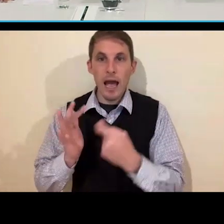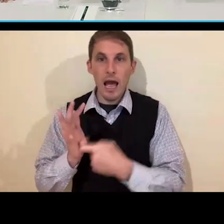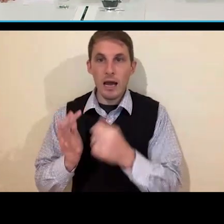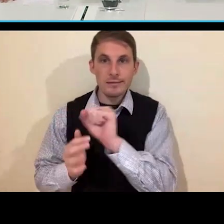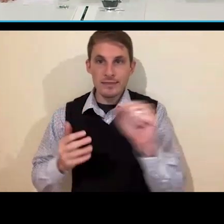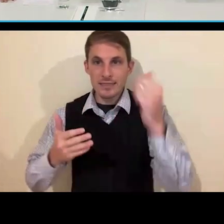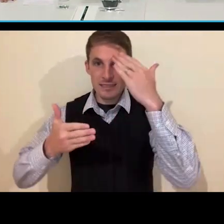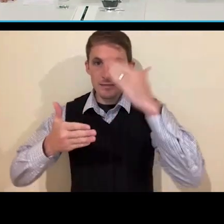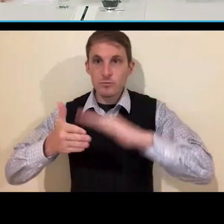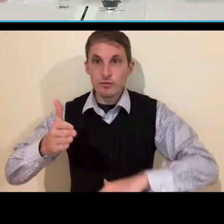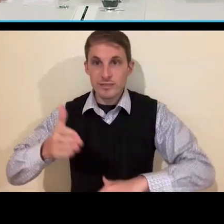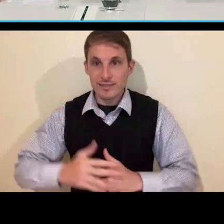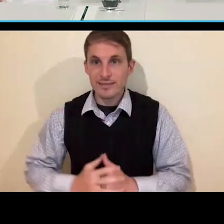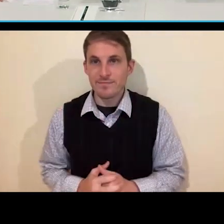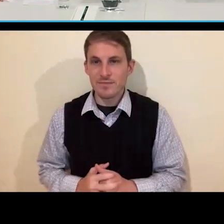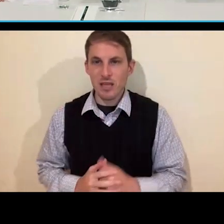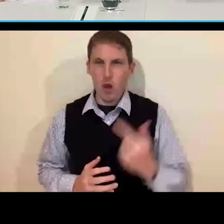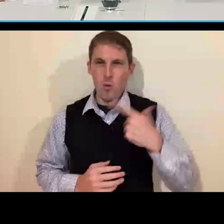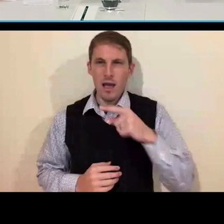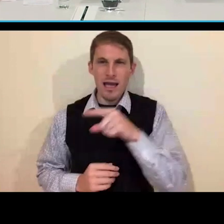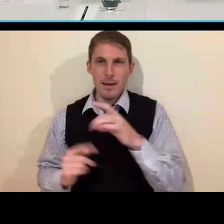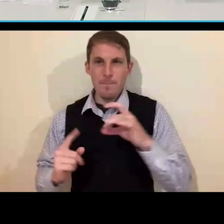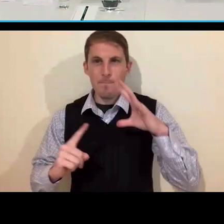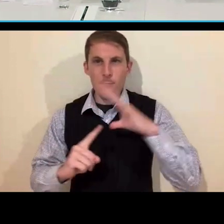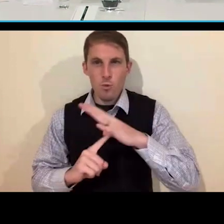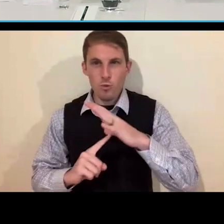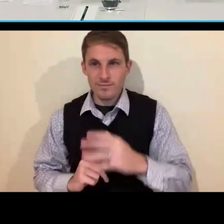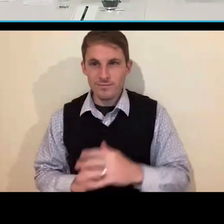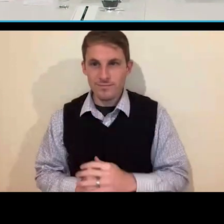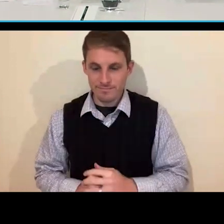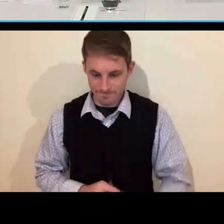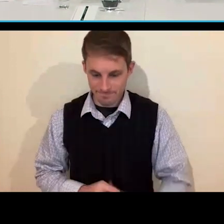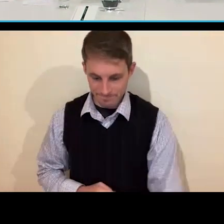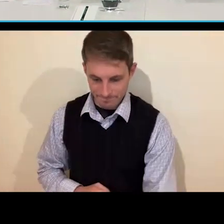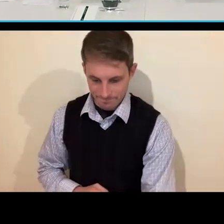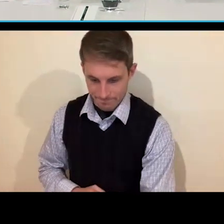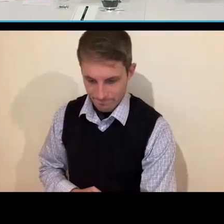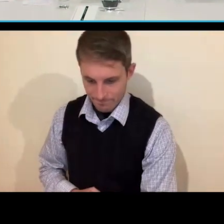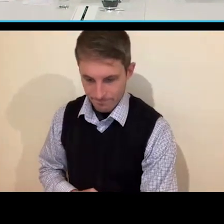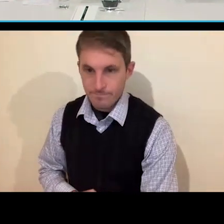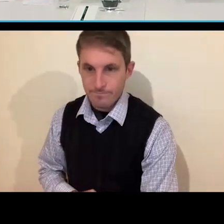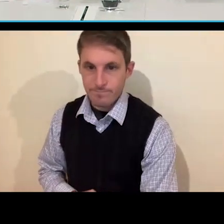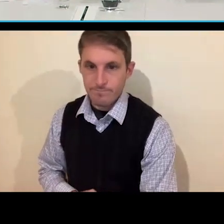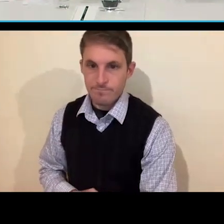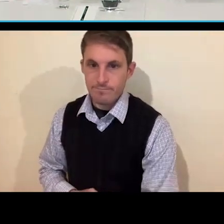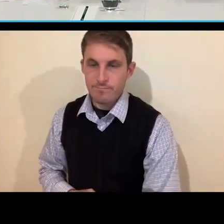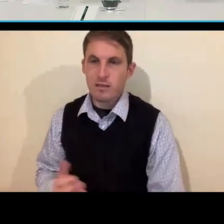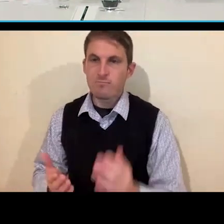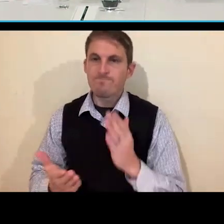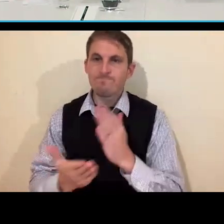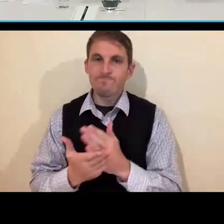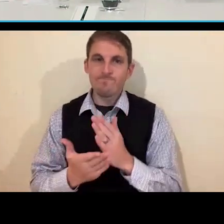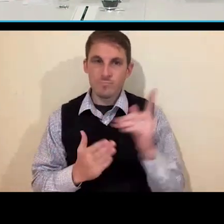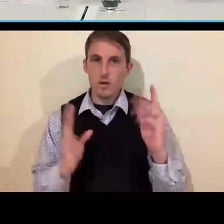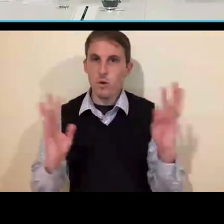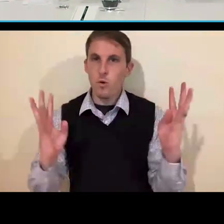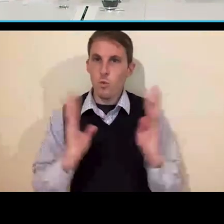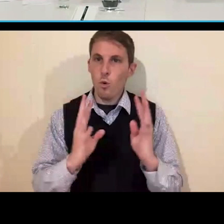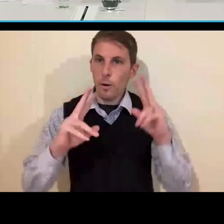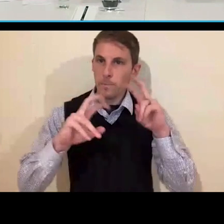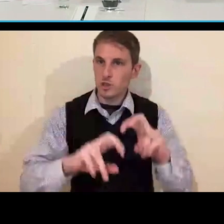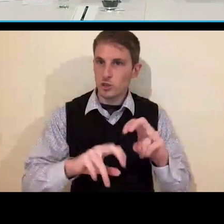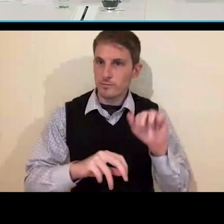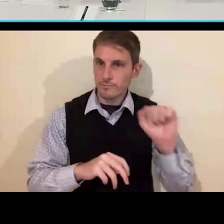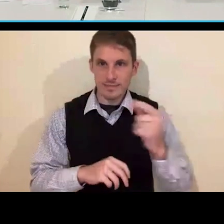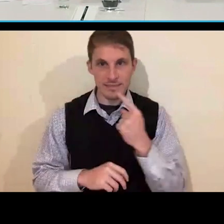why is that this one important? This one, as I said before, was really at the heart of the Royal Commission, which said that, one thing we need to